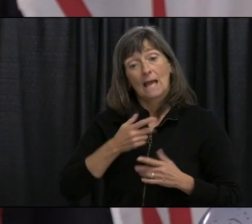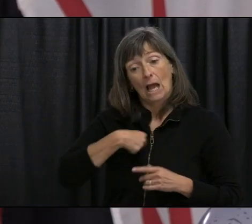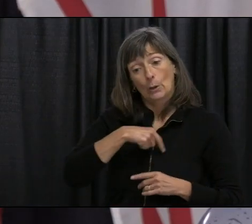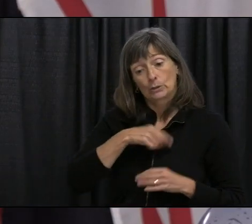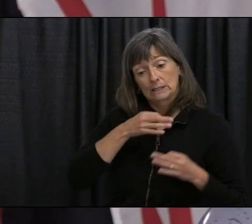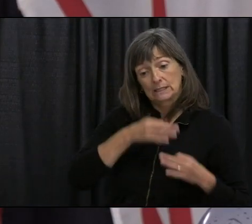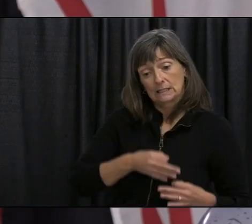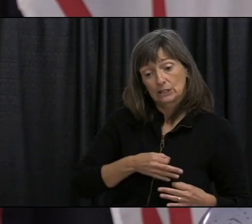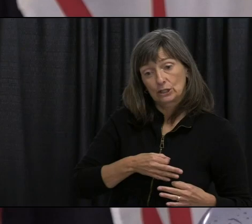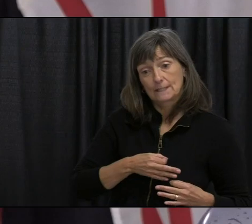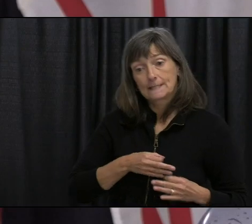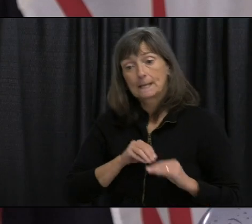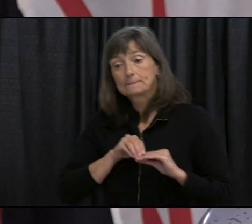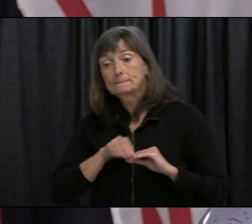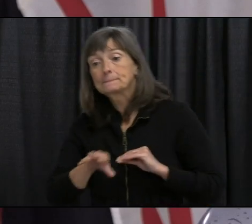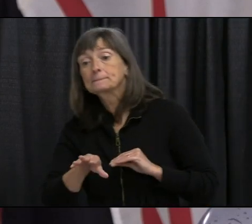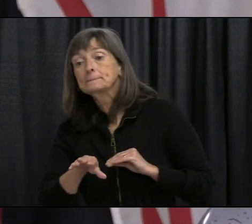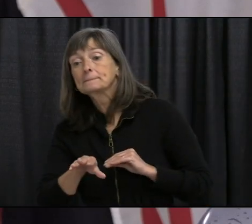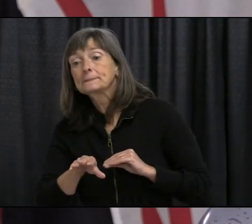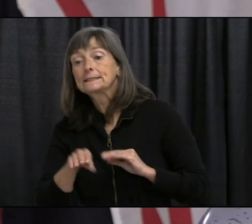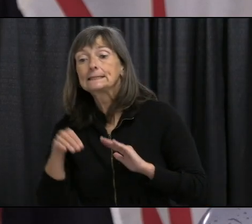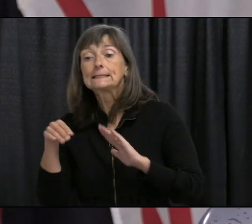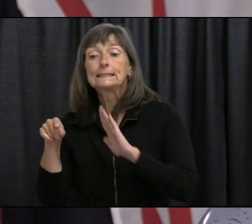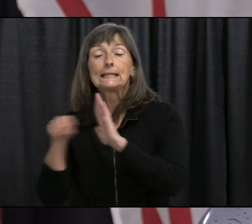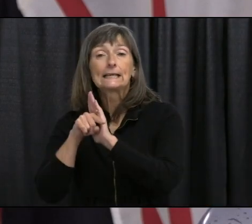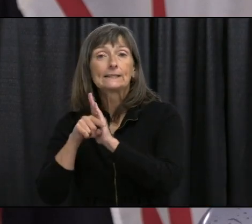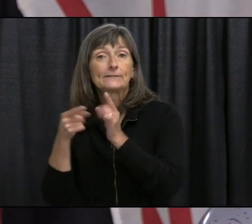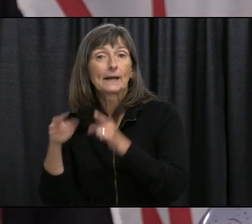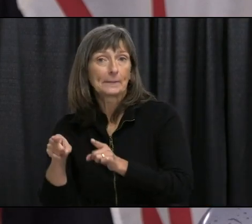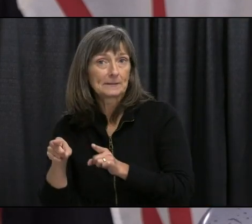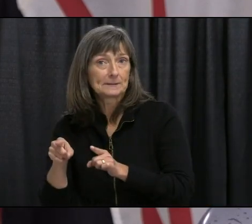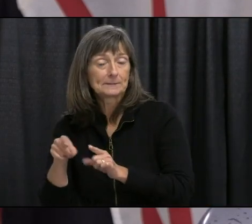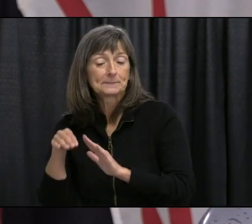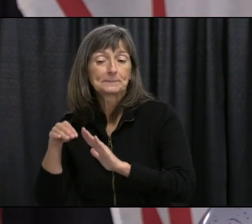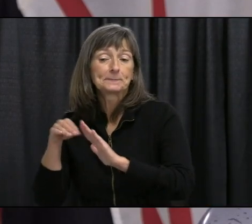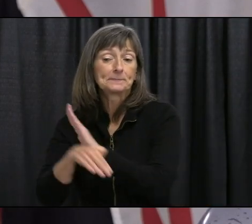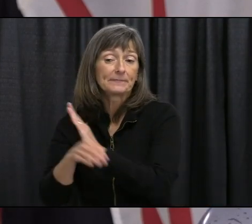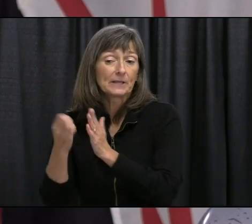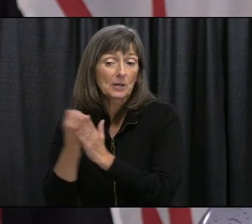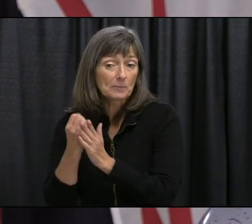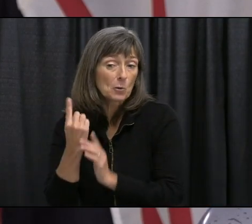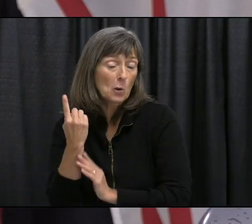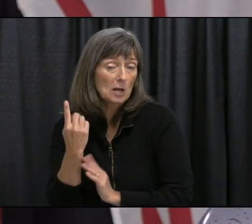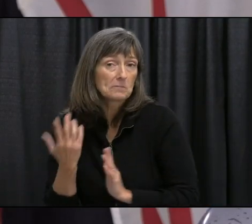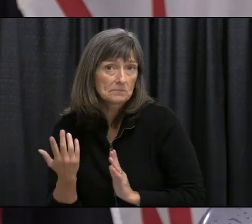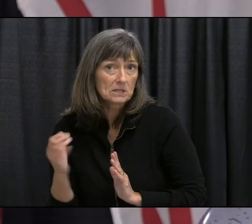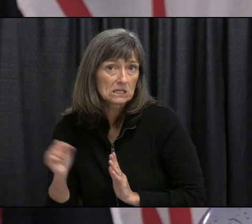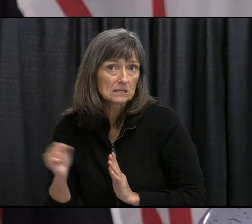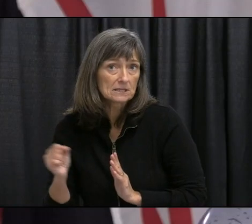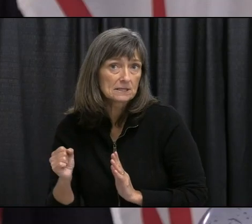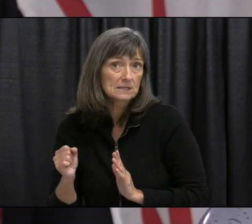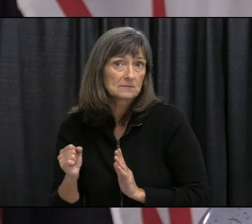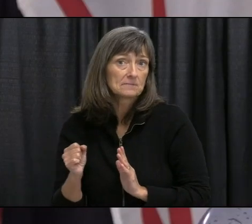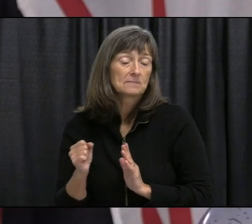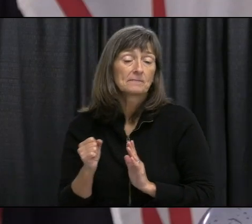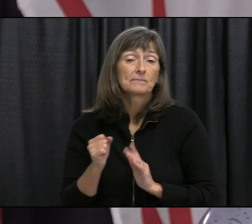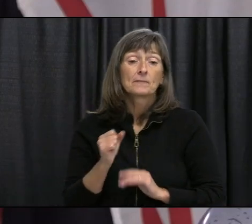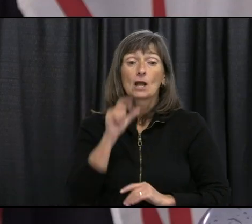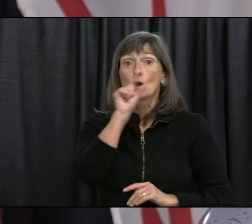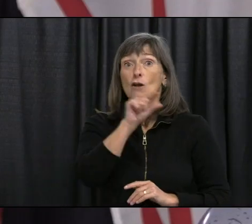we've got, and a lot of these are economic. And we, as a government, cabinet of which I'm a